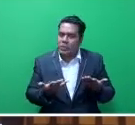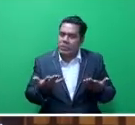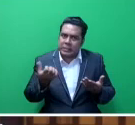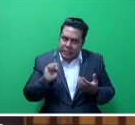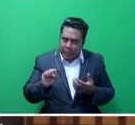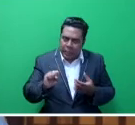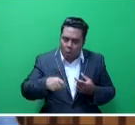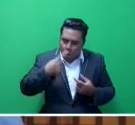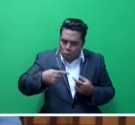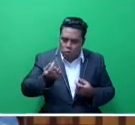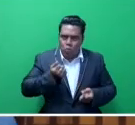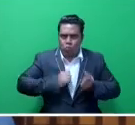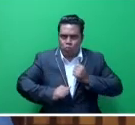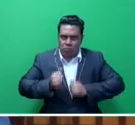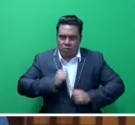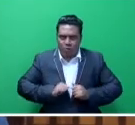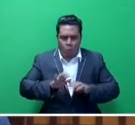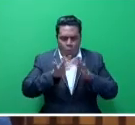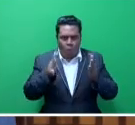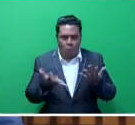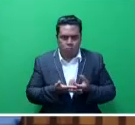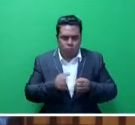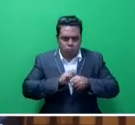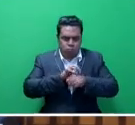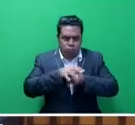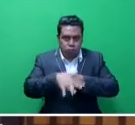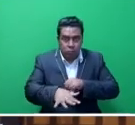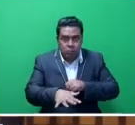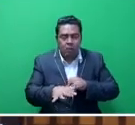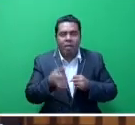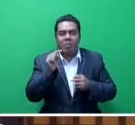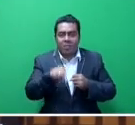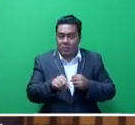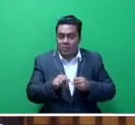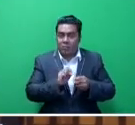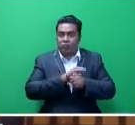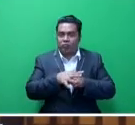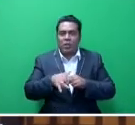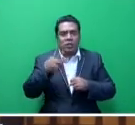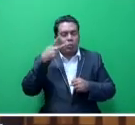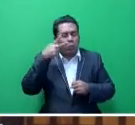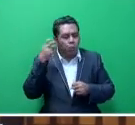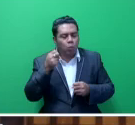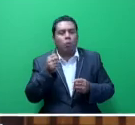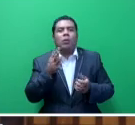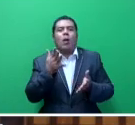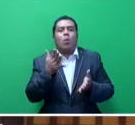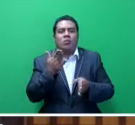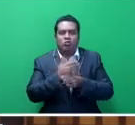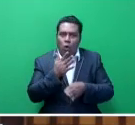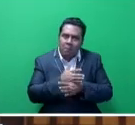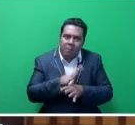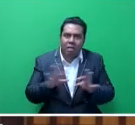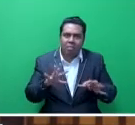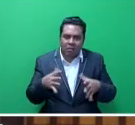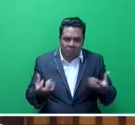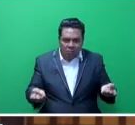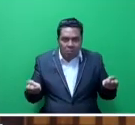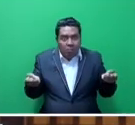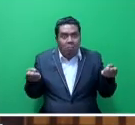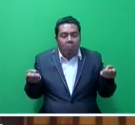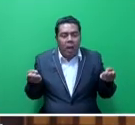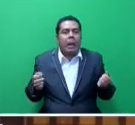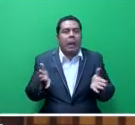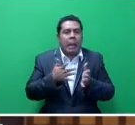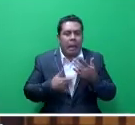crisis in a century. This pandemic has stolen jobs and precious life. It has kept families